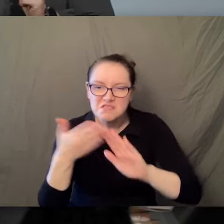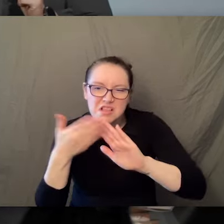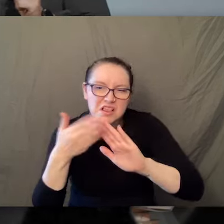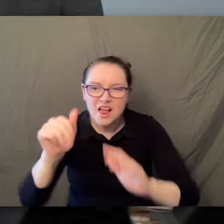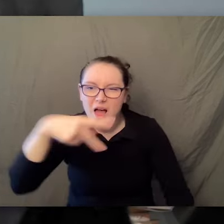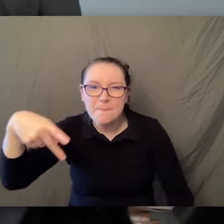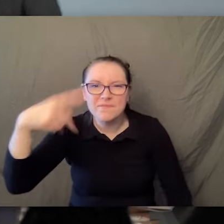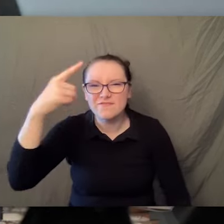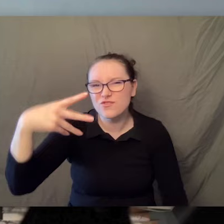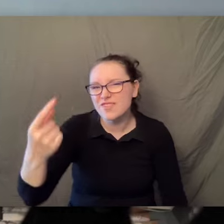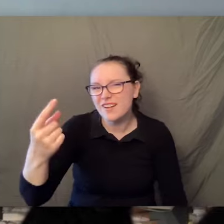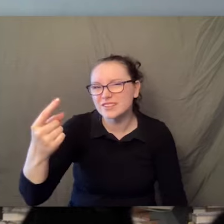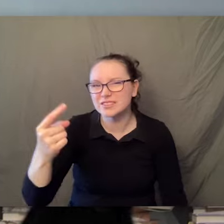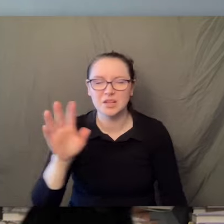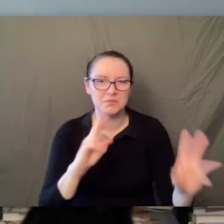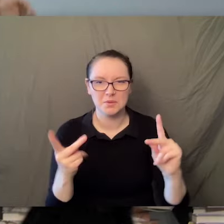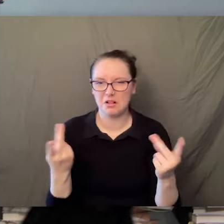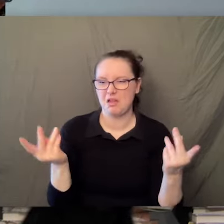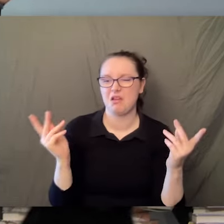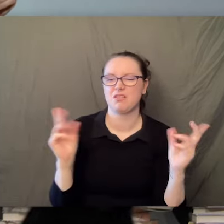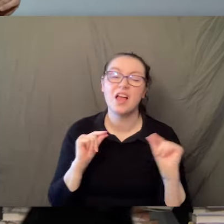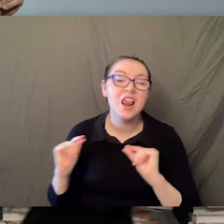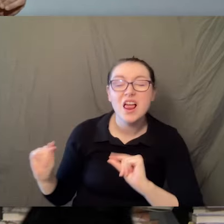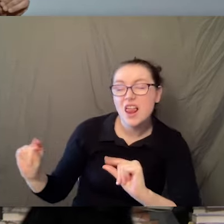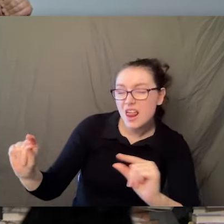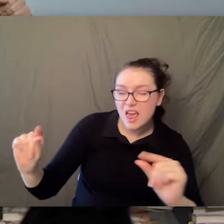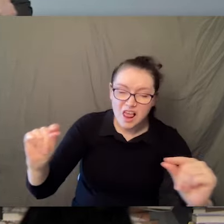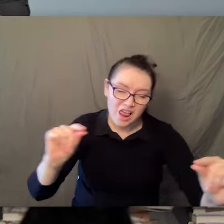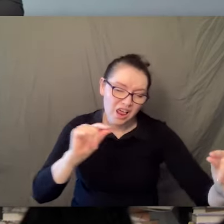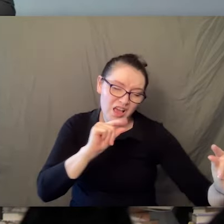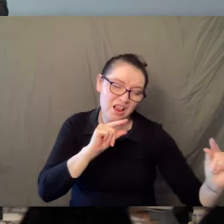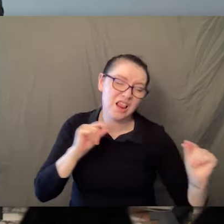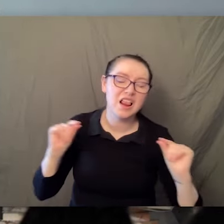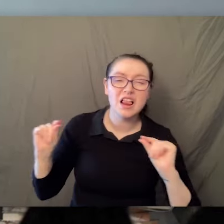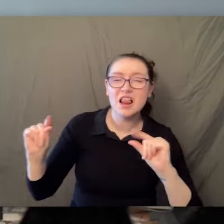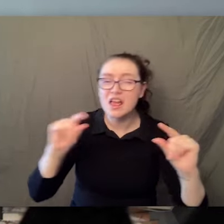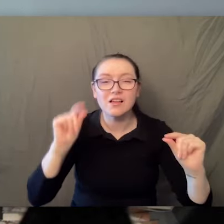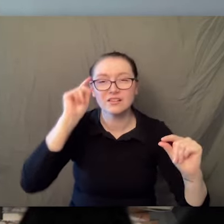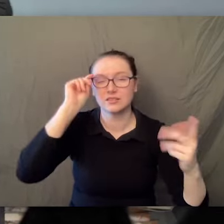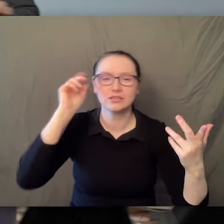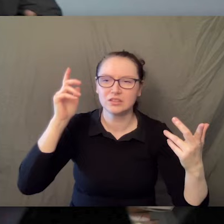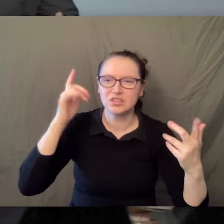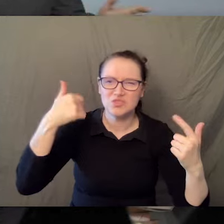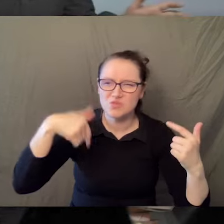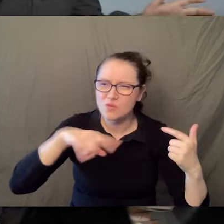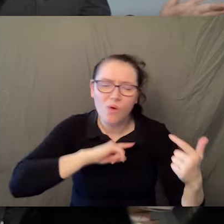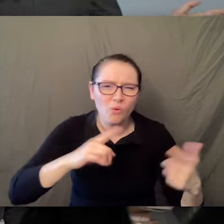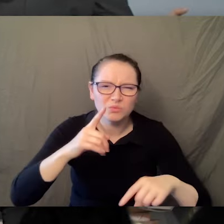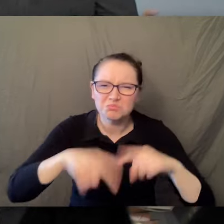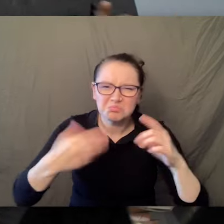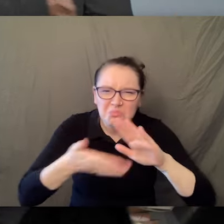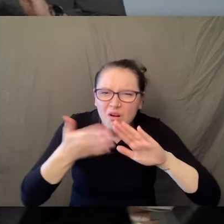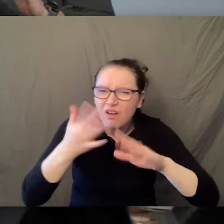back online. And people are burning your ass on Twitter. Oh, they are furious that Kenai or Denali